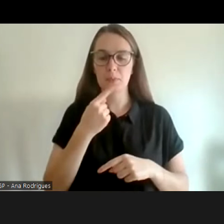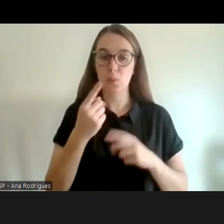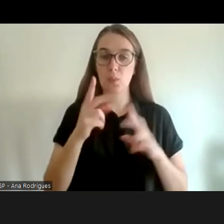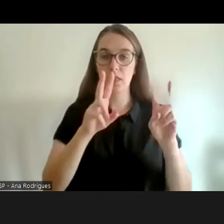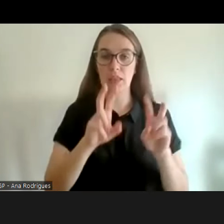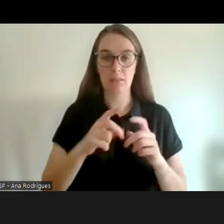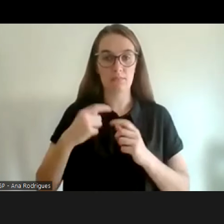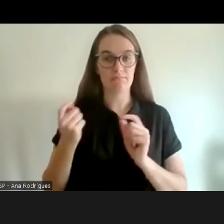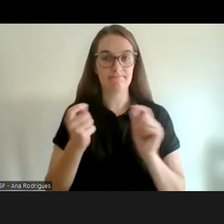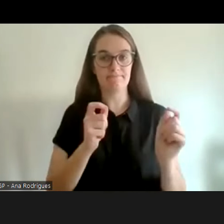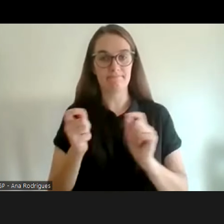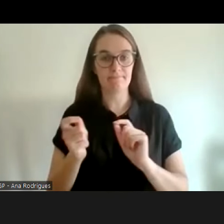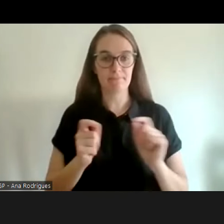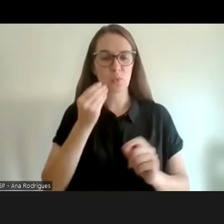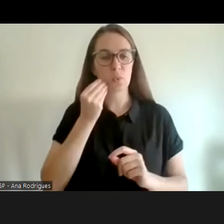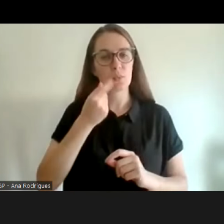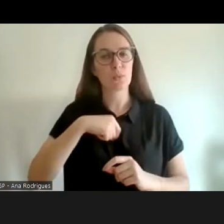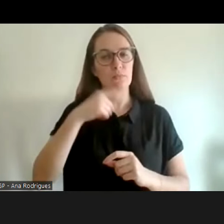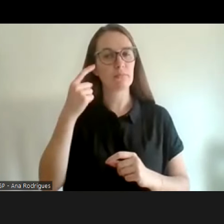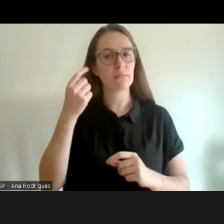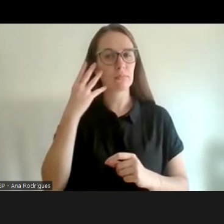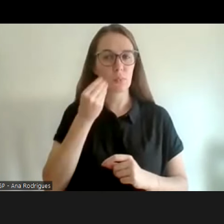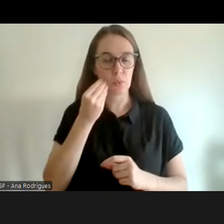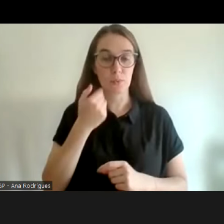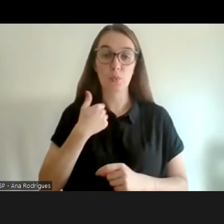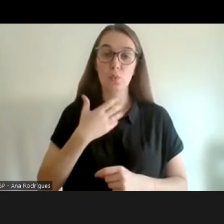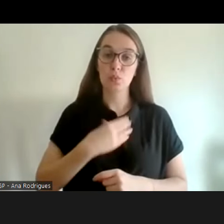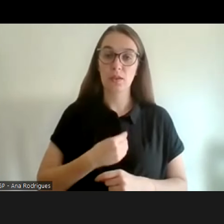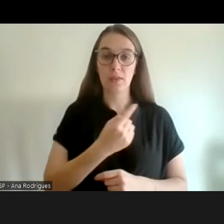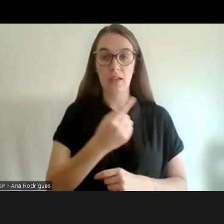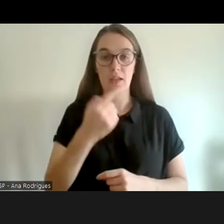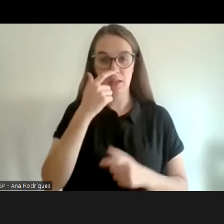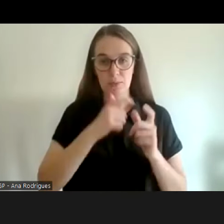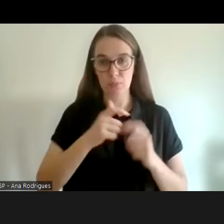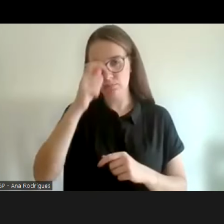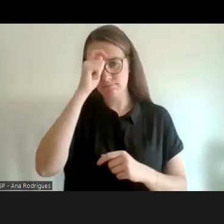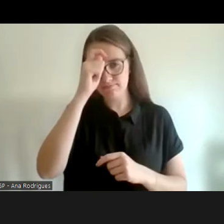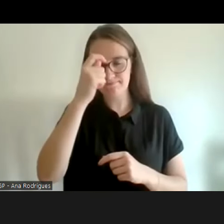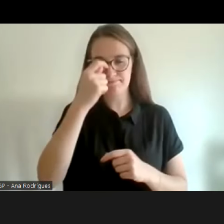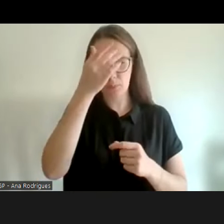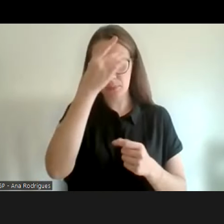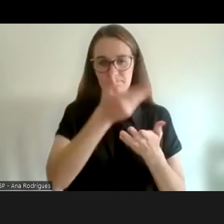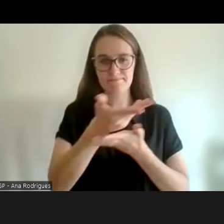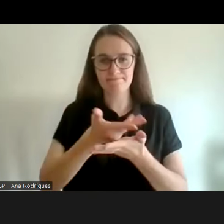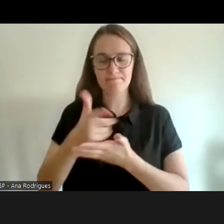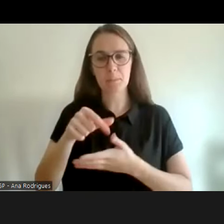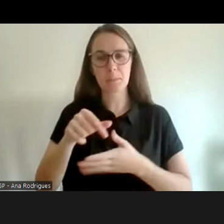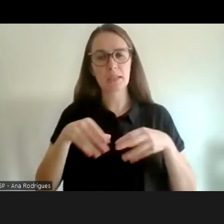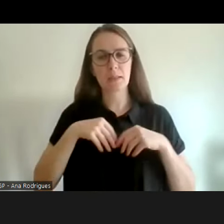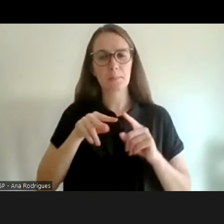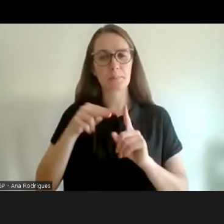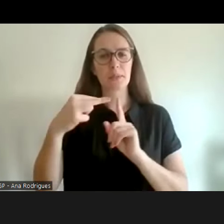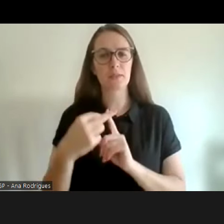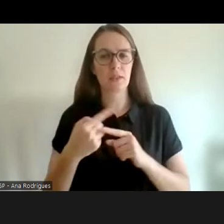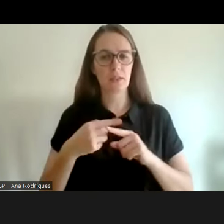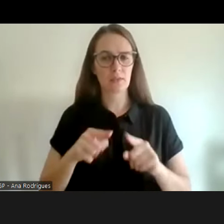discussed. And we would like to ask everyone to respect each other's opinion and accept different point of view you might